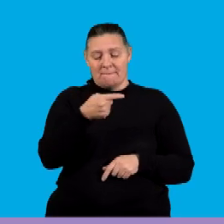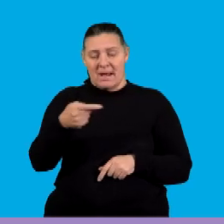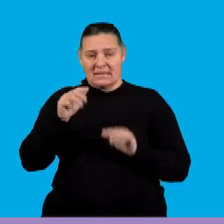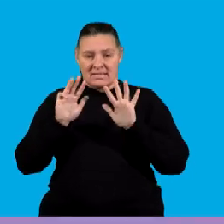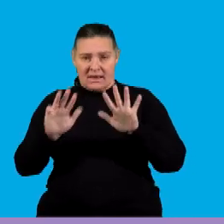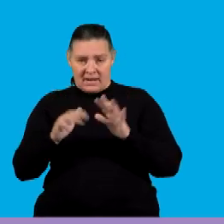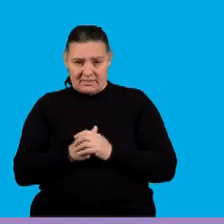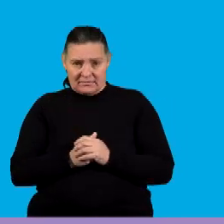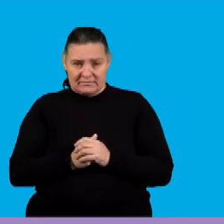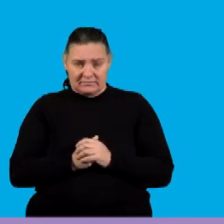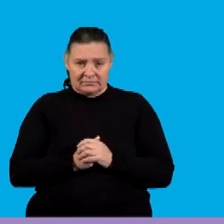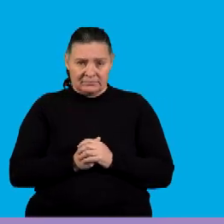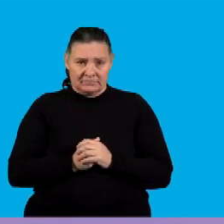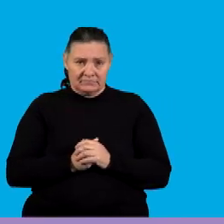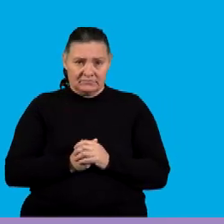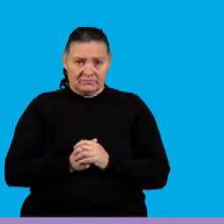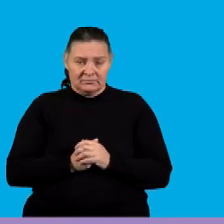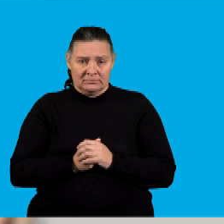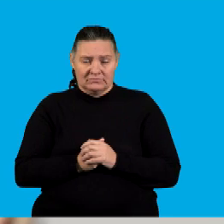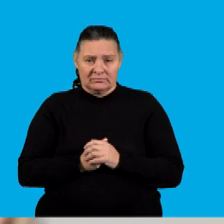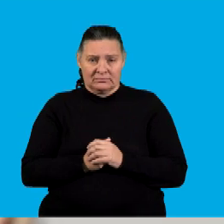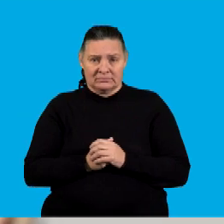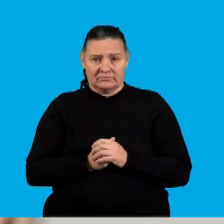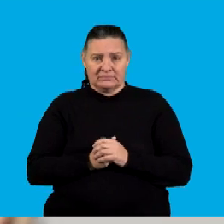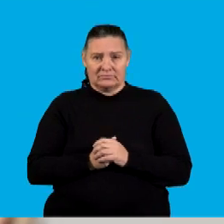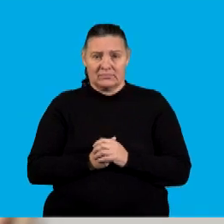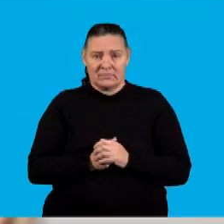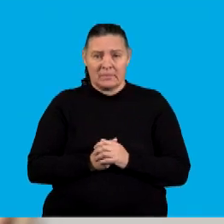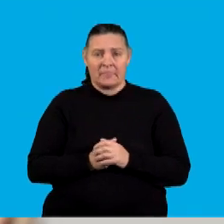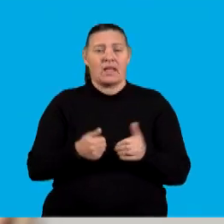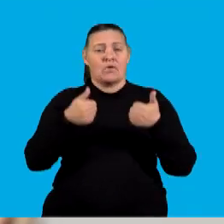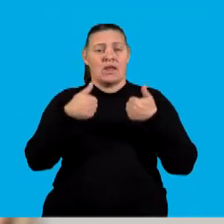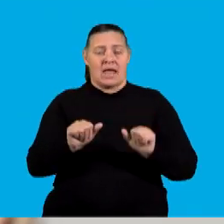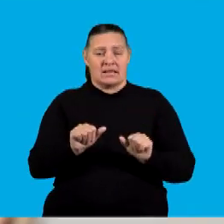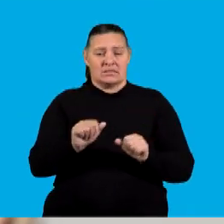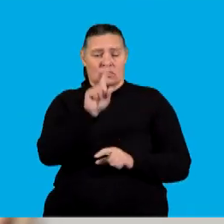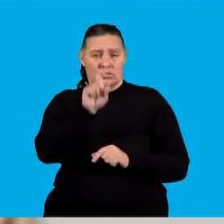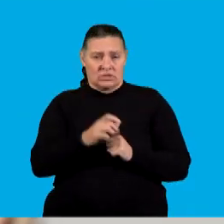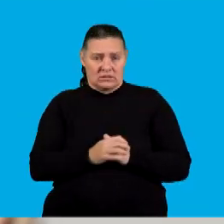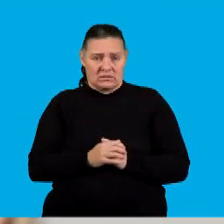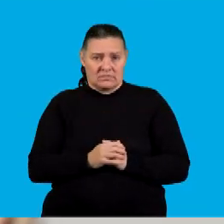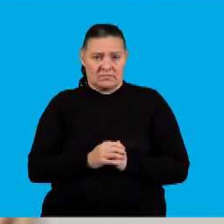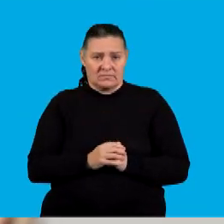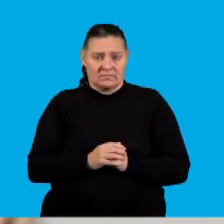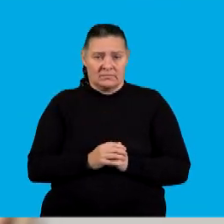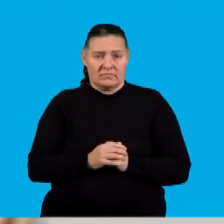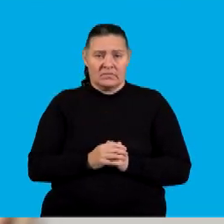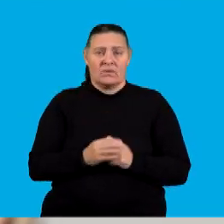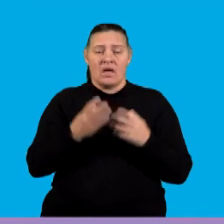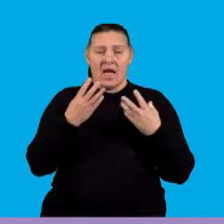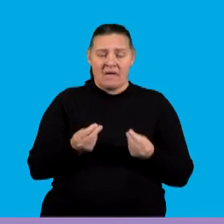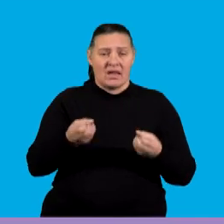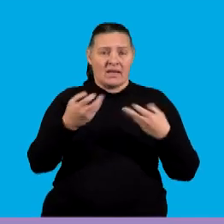of that linear graph. Let's move on to our next question. So our next